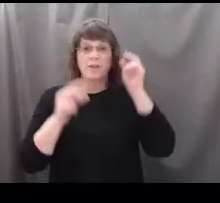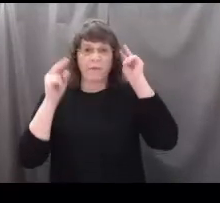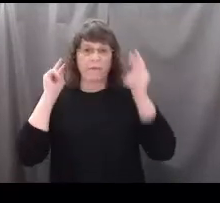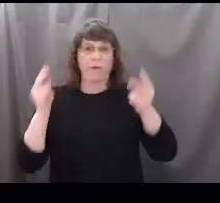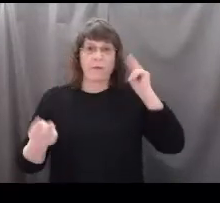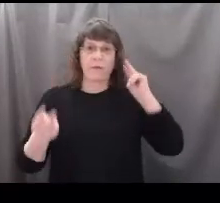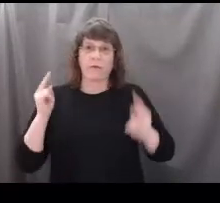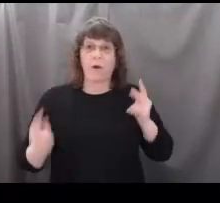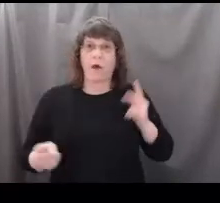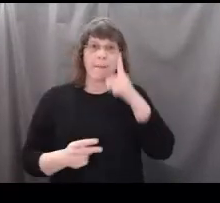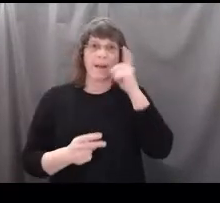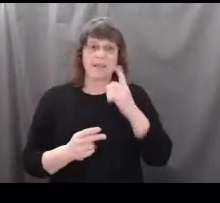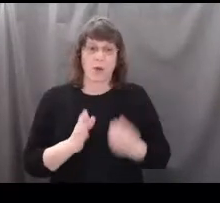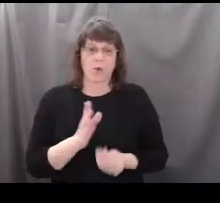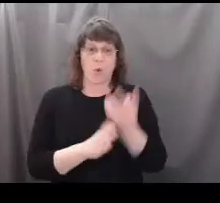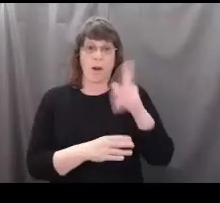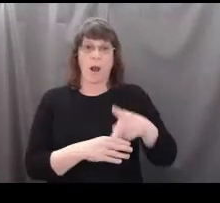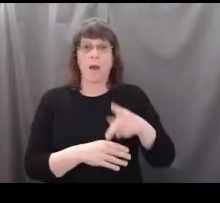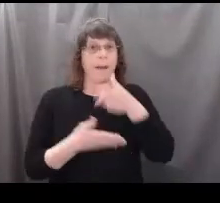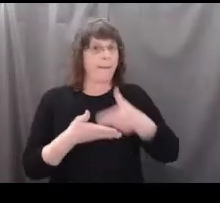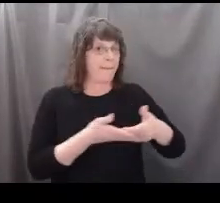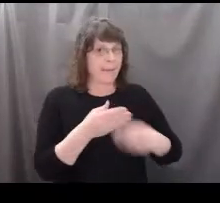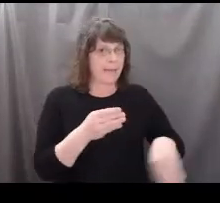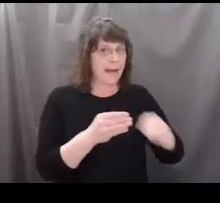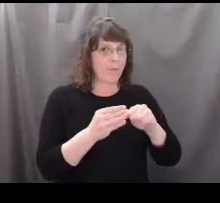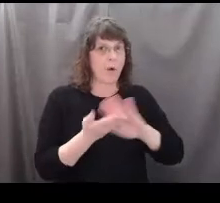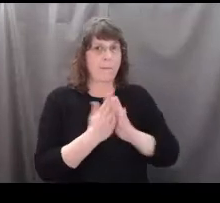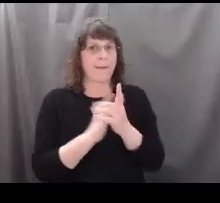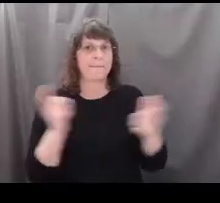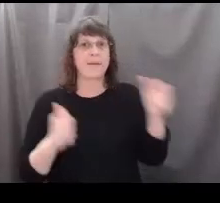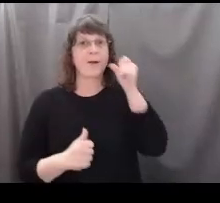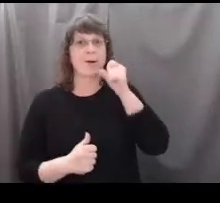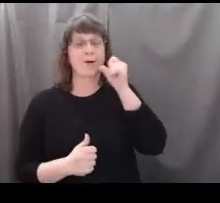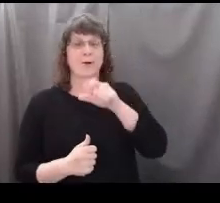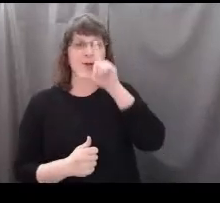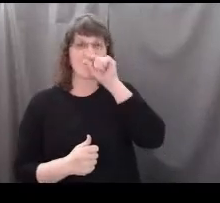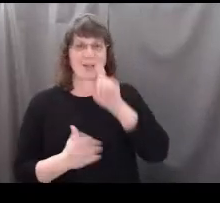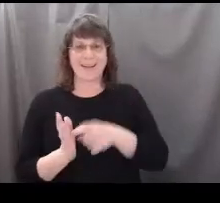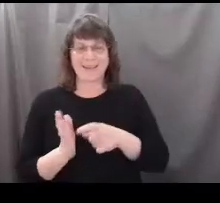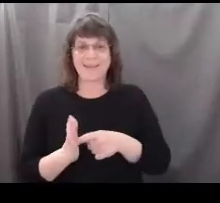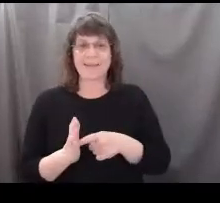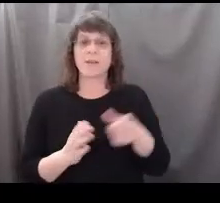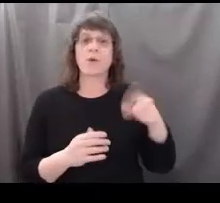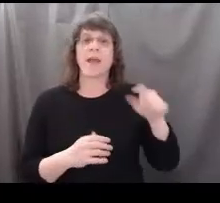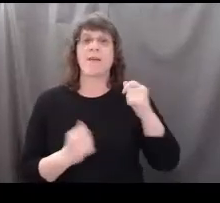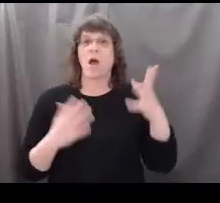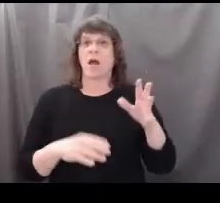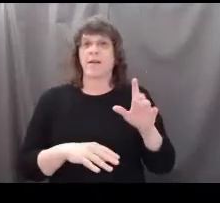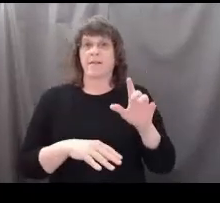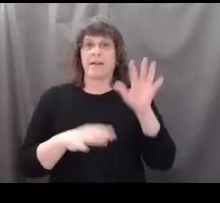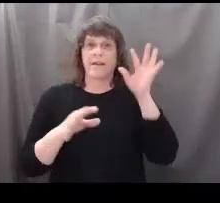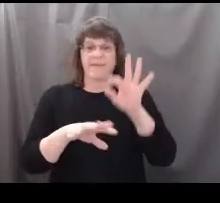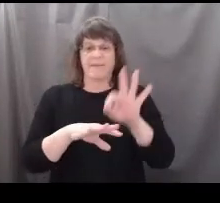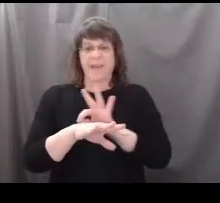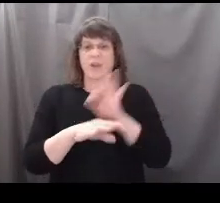are growing up from being babies to being big girl chickens. So they have a lot of feathers coming